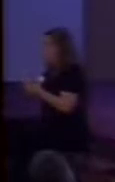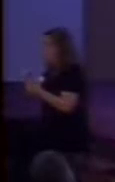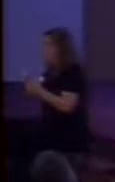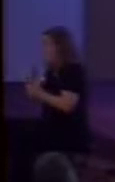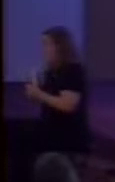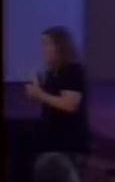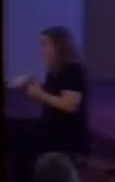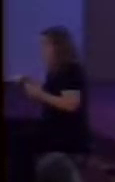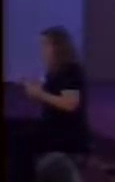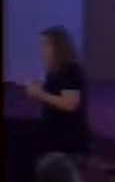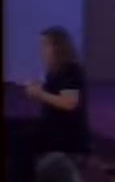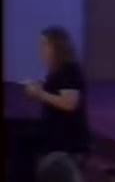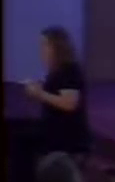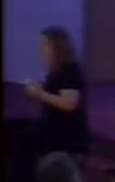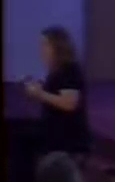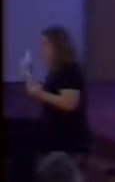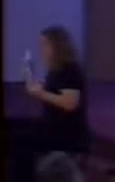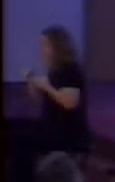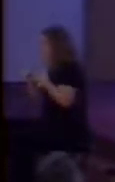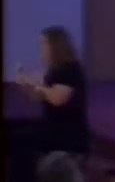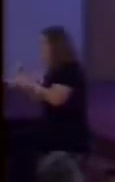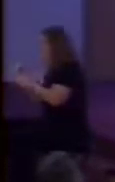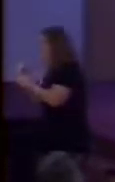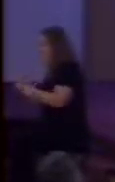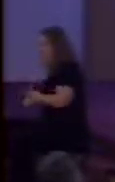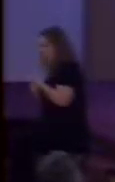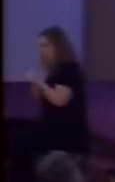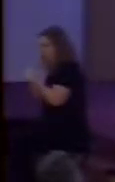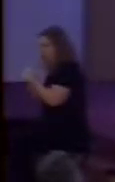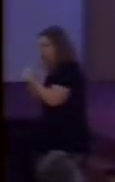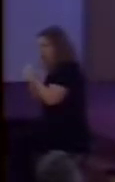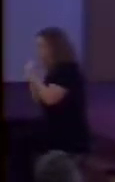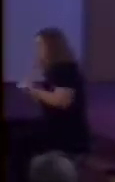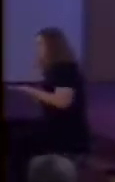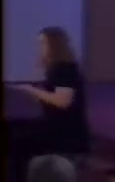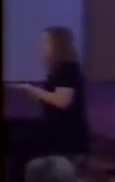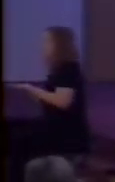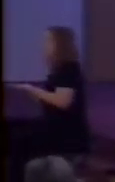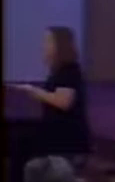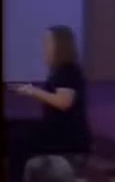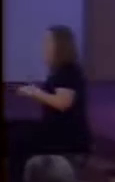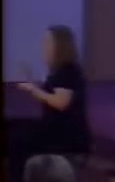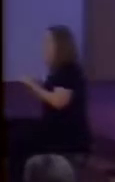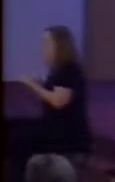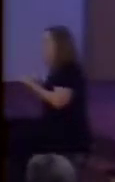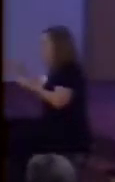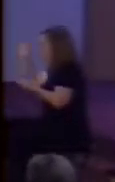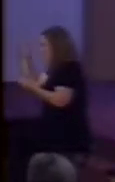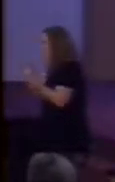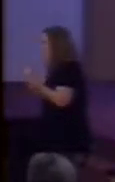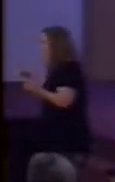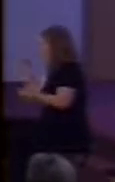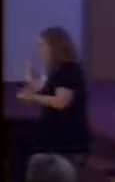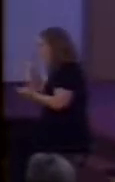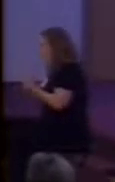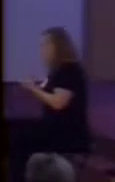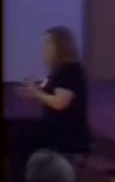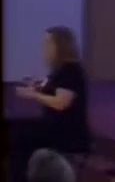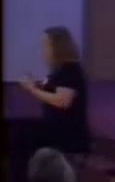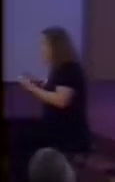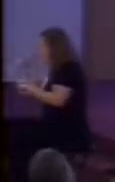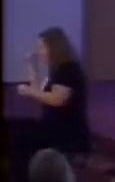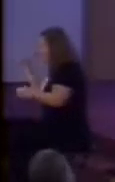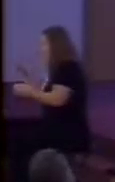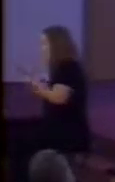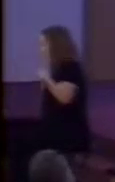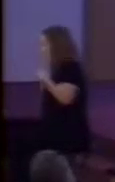kingdom, keys to leading a blessed life. And there are certain things that God wants you to believe and do in order for your life to be blessed. And